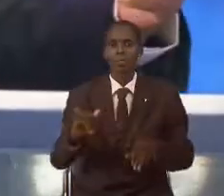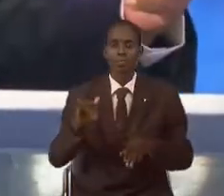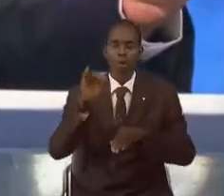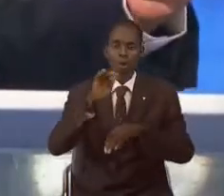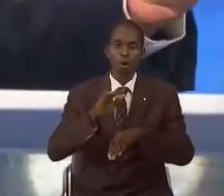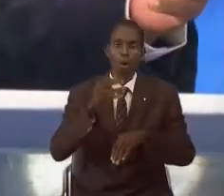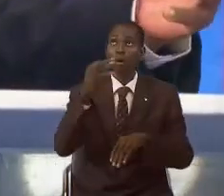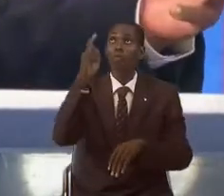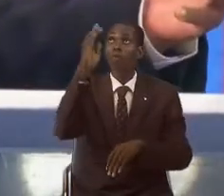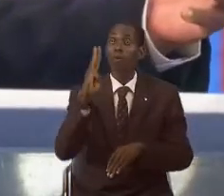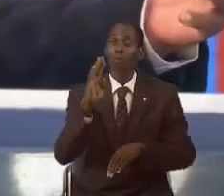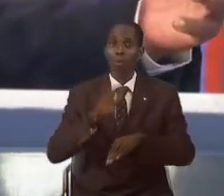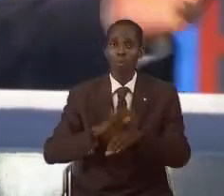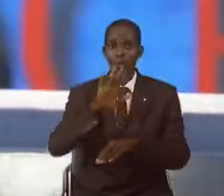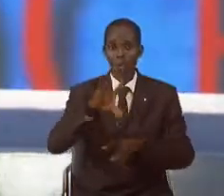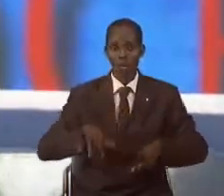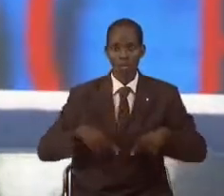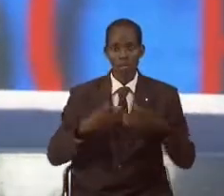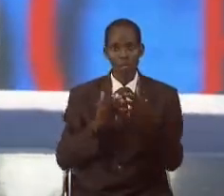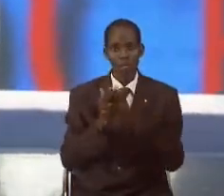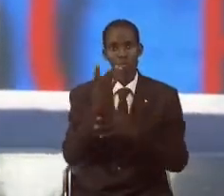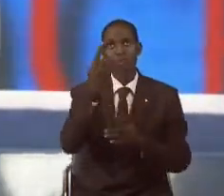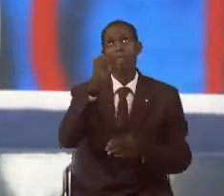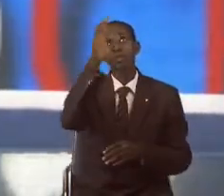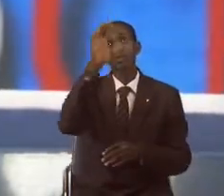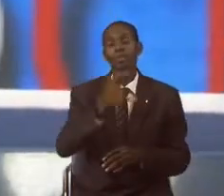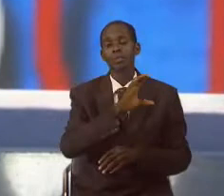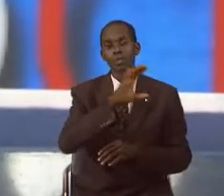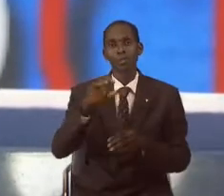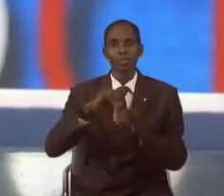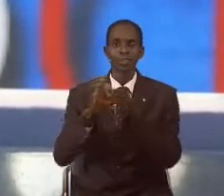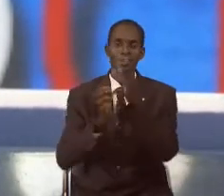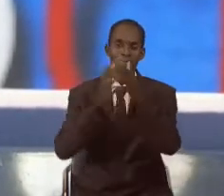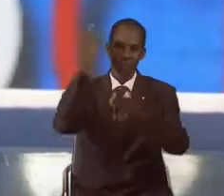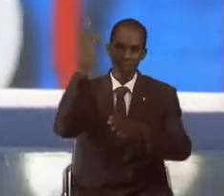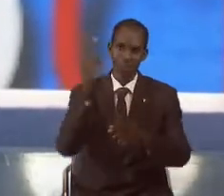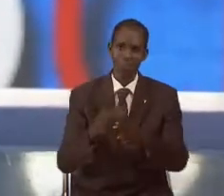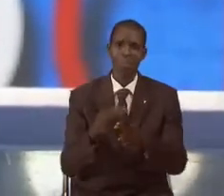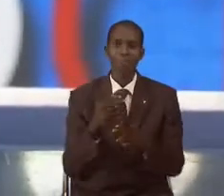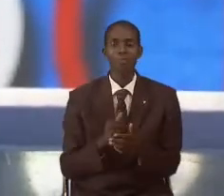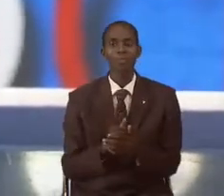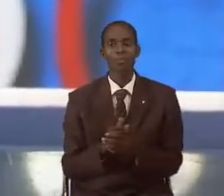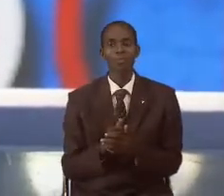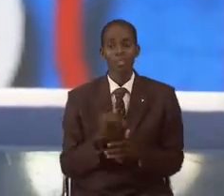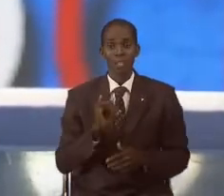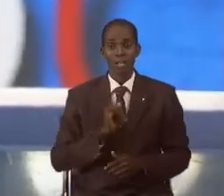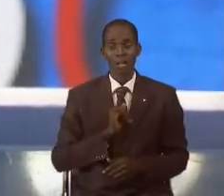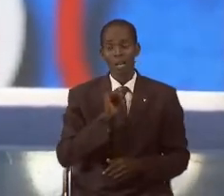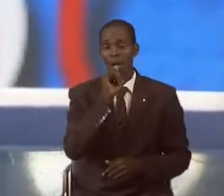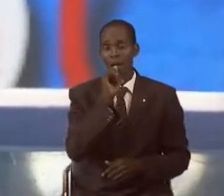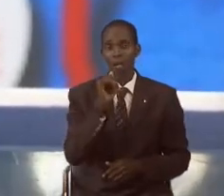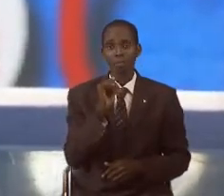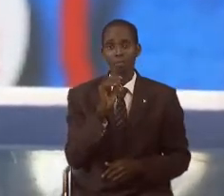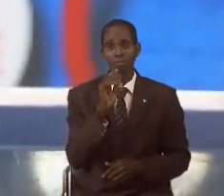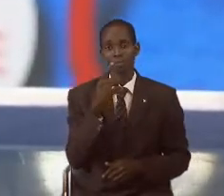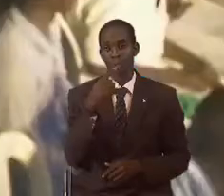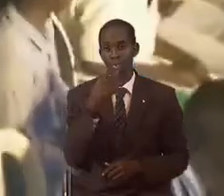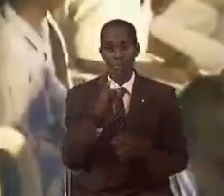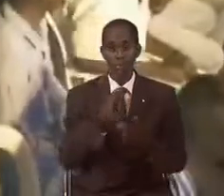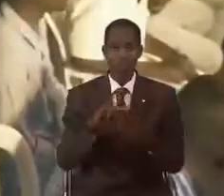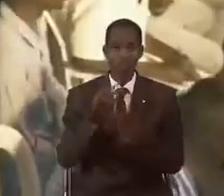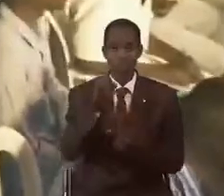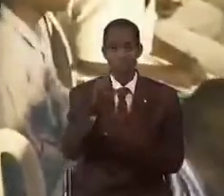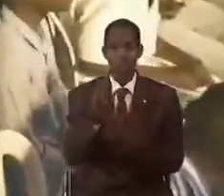blessing, abundant blessing of God upon your life through the cross, in Jesus'